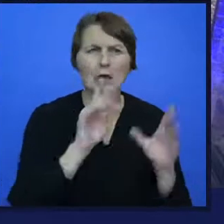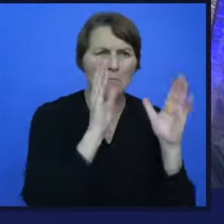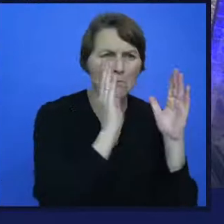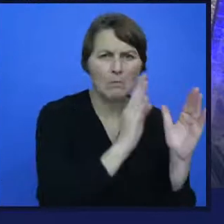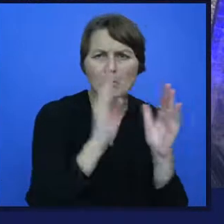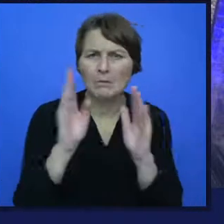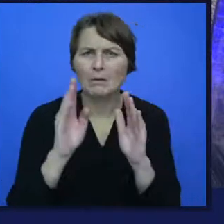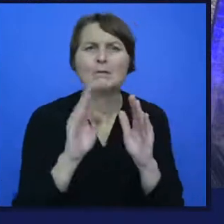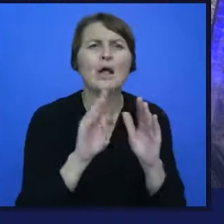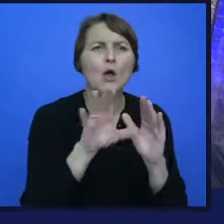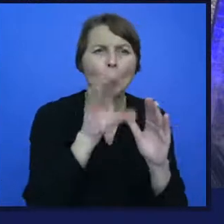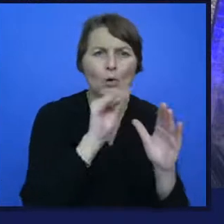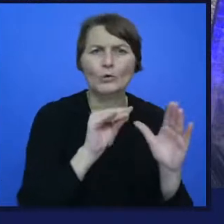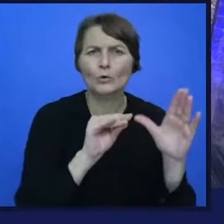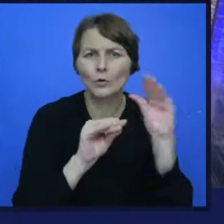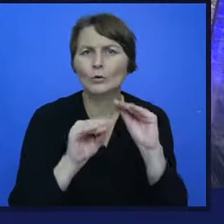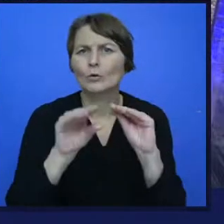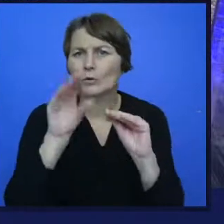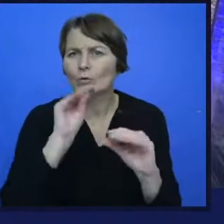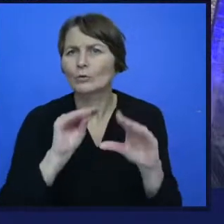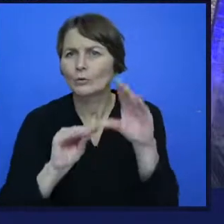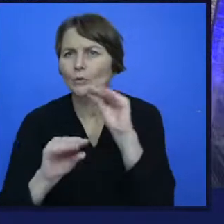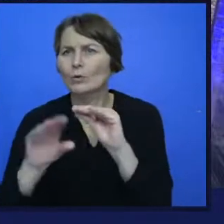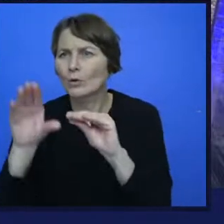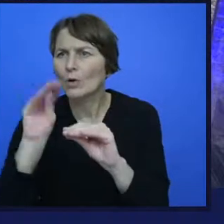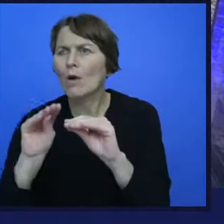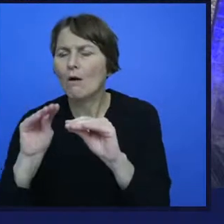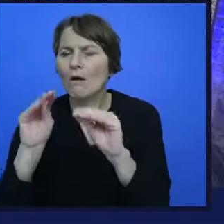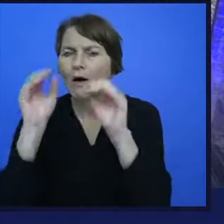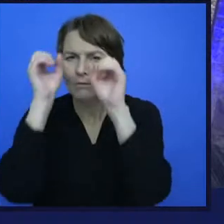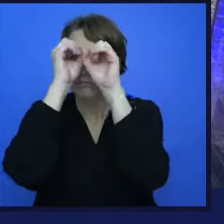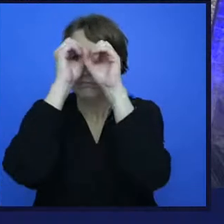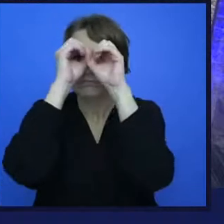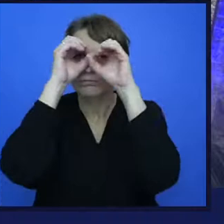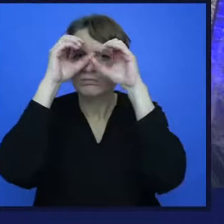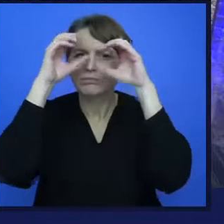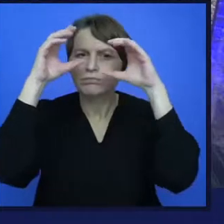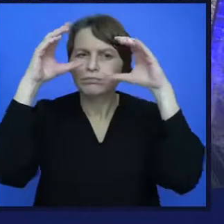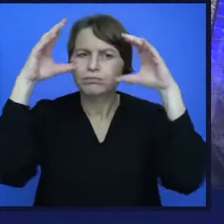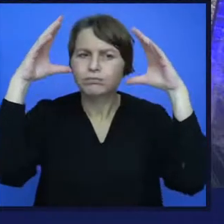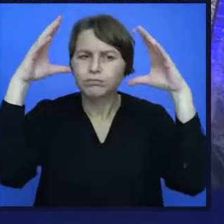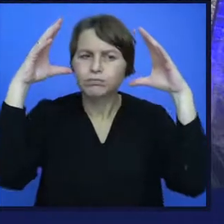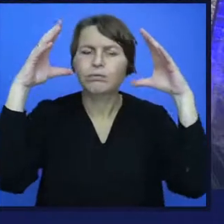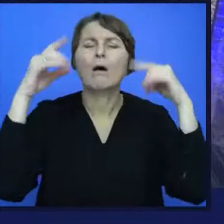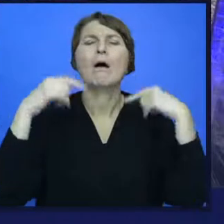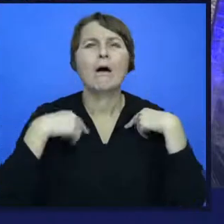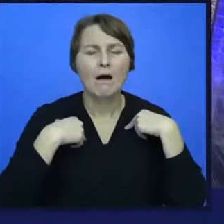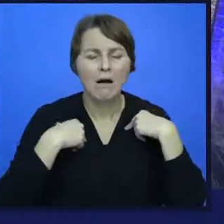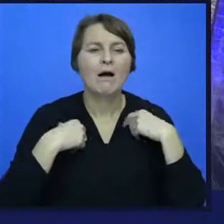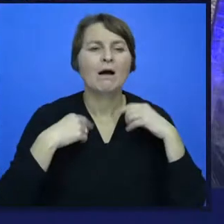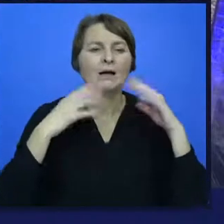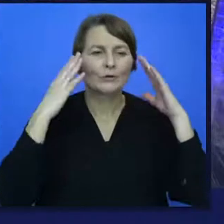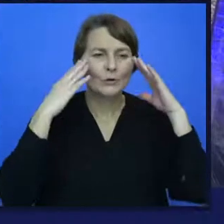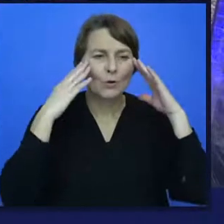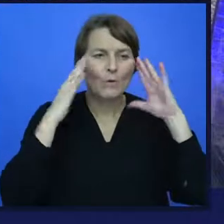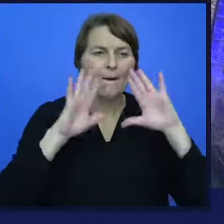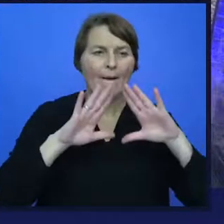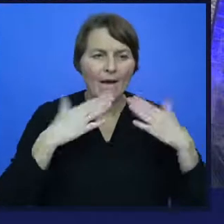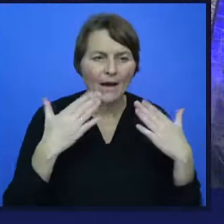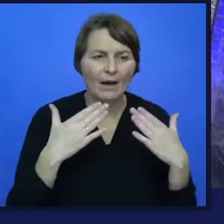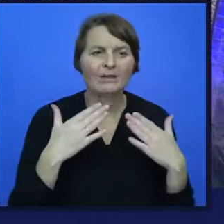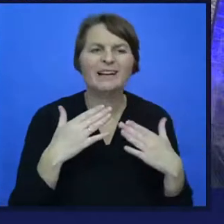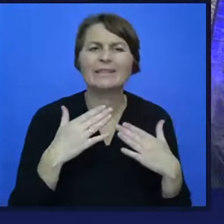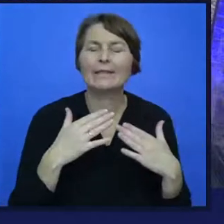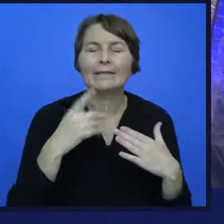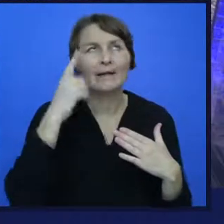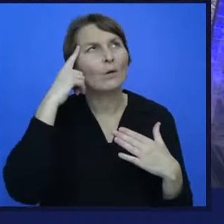one or two things step by step, and then you start getting an idea and you can sort of go on. And then once you're ready, I would say just challenge yourself, come up with an